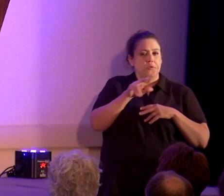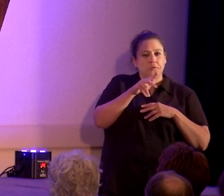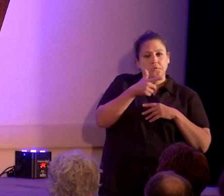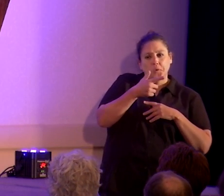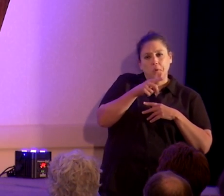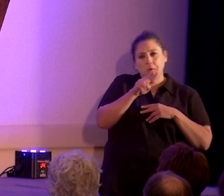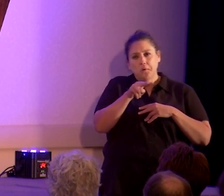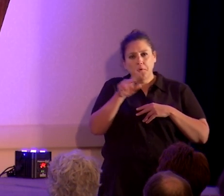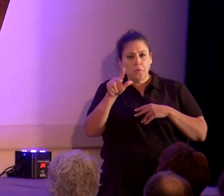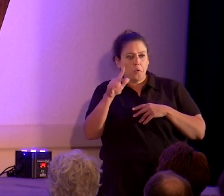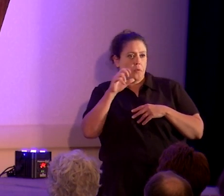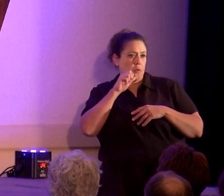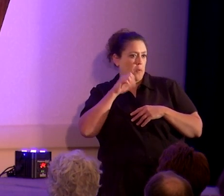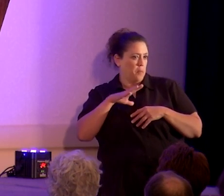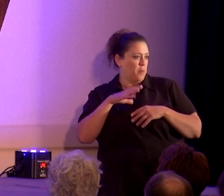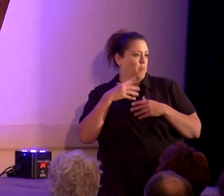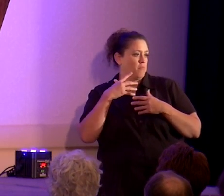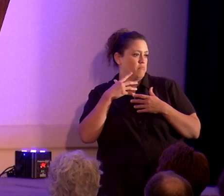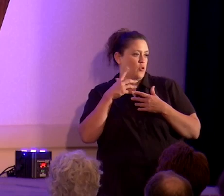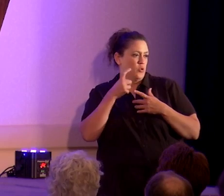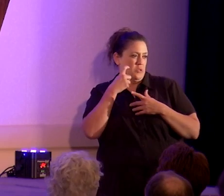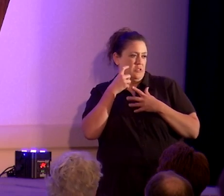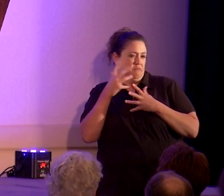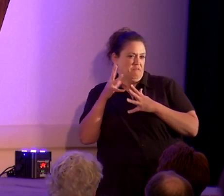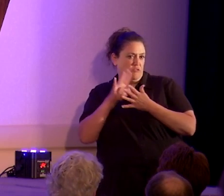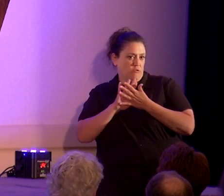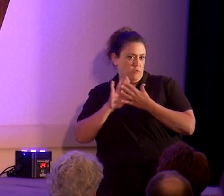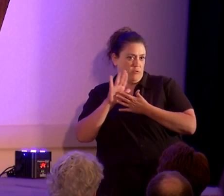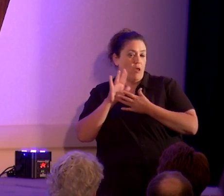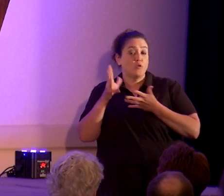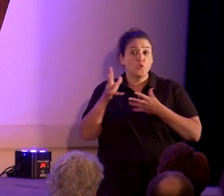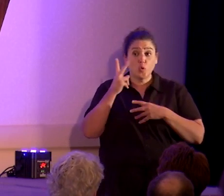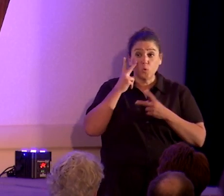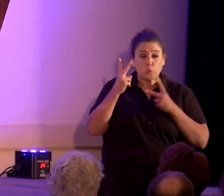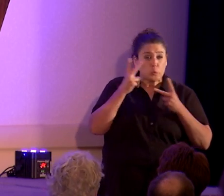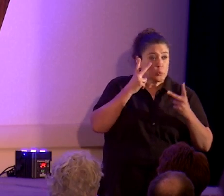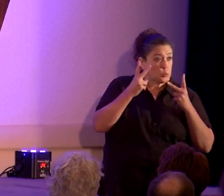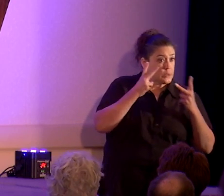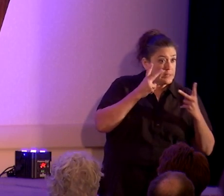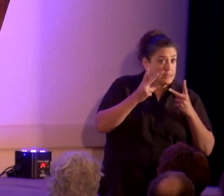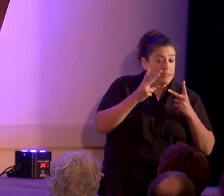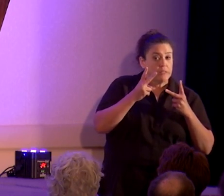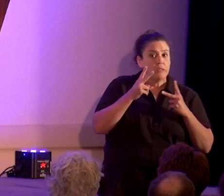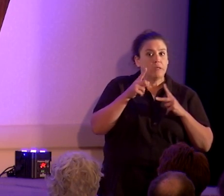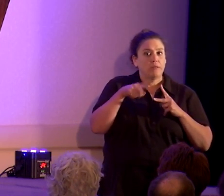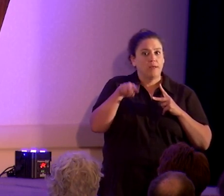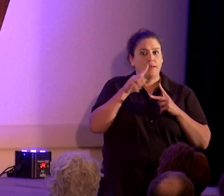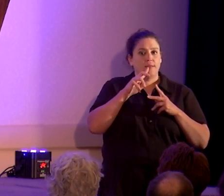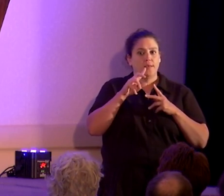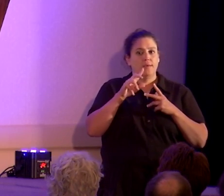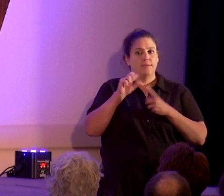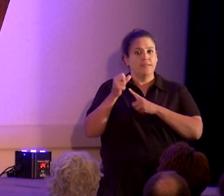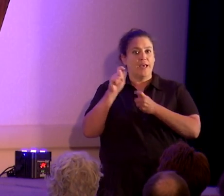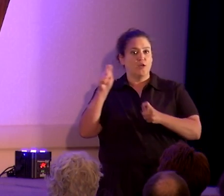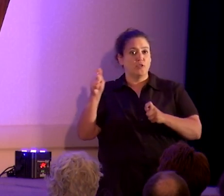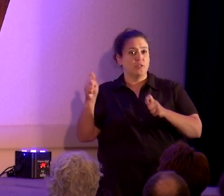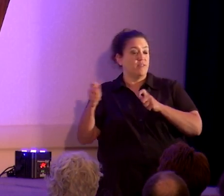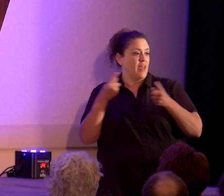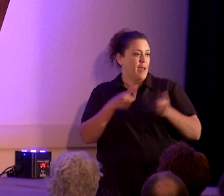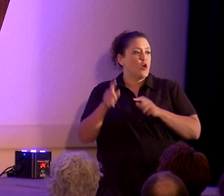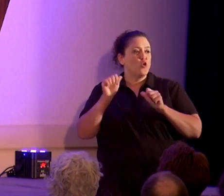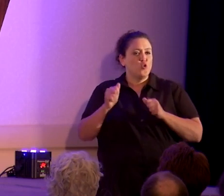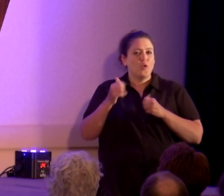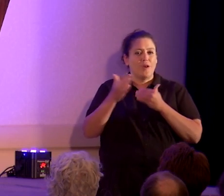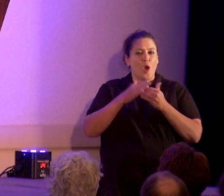22, 23-year-old men right out of college. And so you see that these societal shifts that are happening, you can almost see